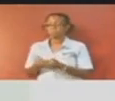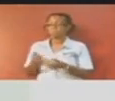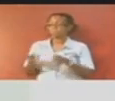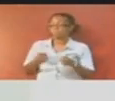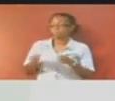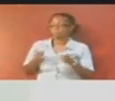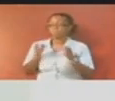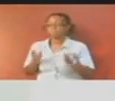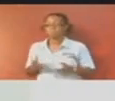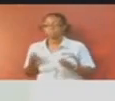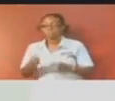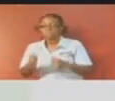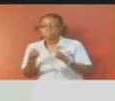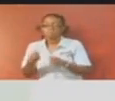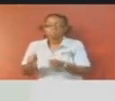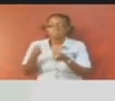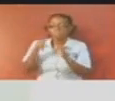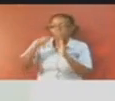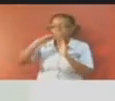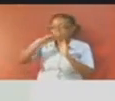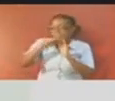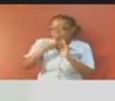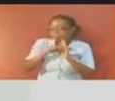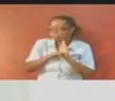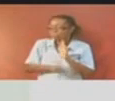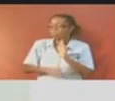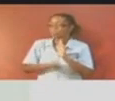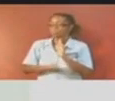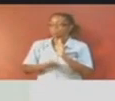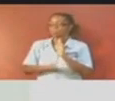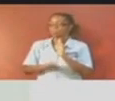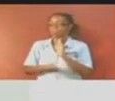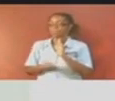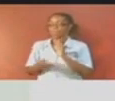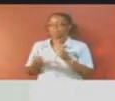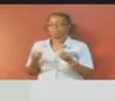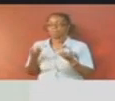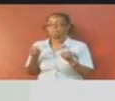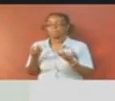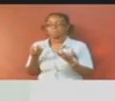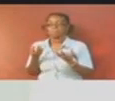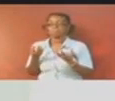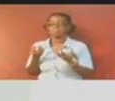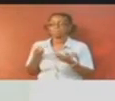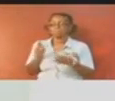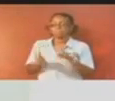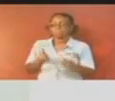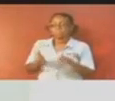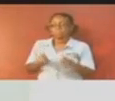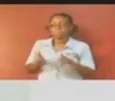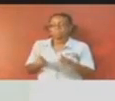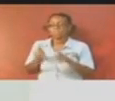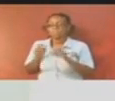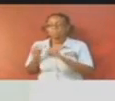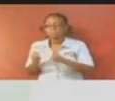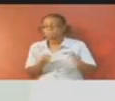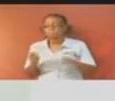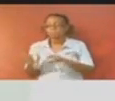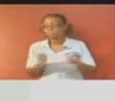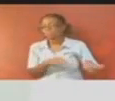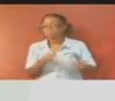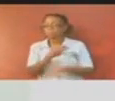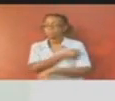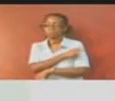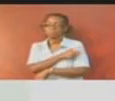it successfully, the overall capacity of our hospitals. Now again, I would like to reiterate to the